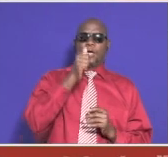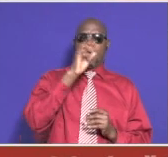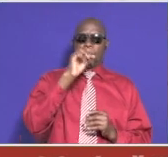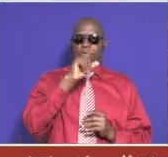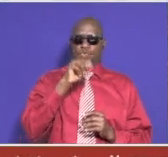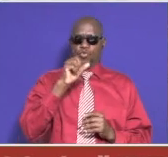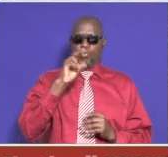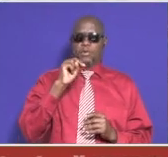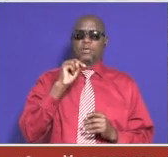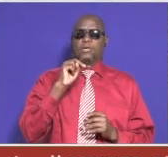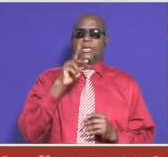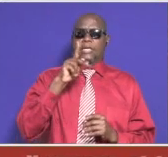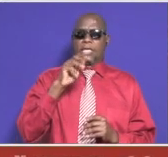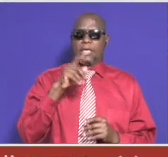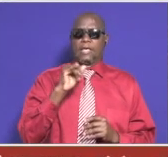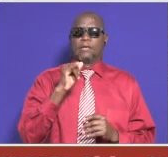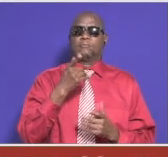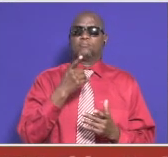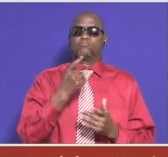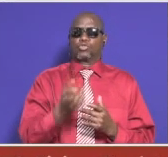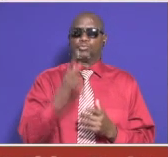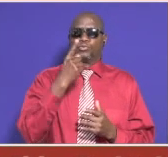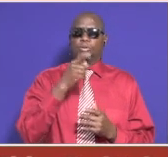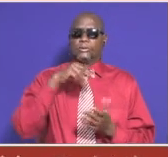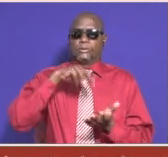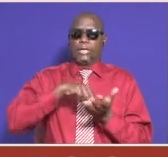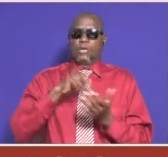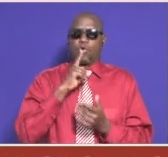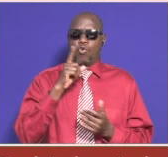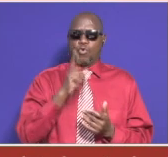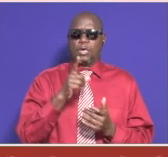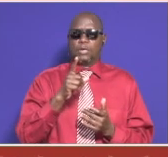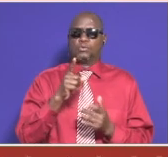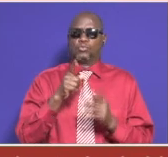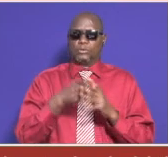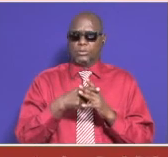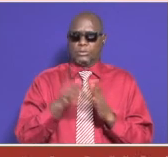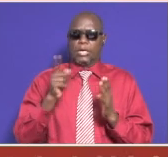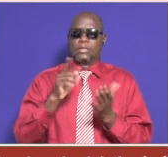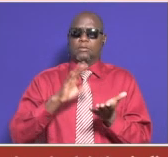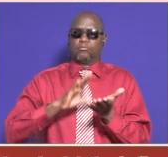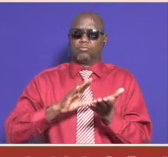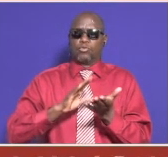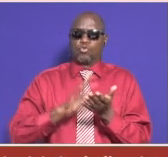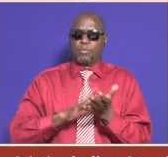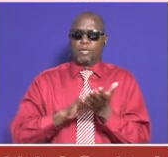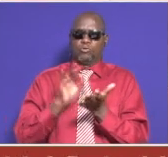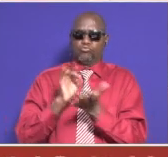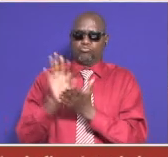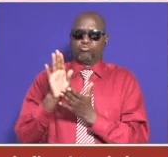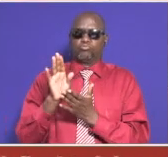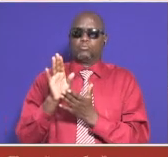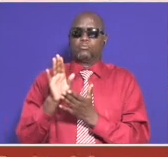the senators to invoke the House standing orders to start the process of impeaching the CS by making recommendation to the National Assembly.